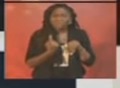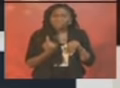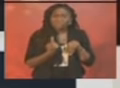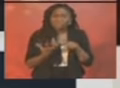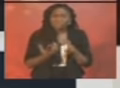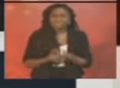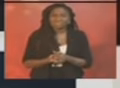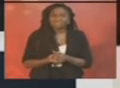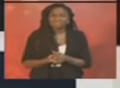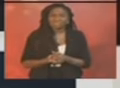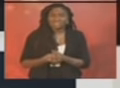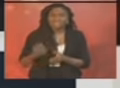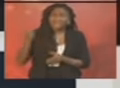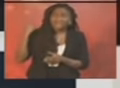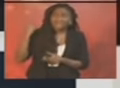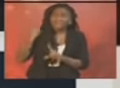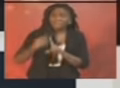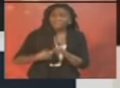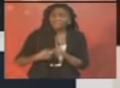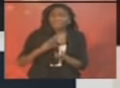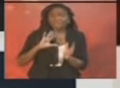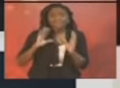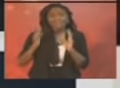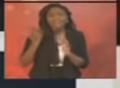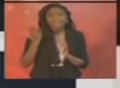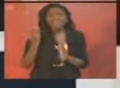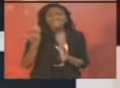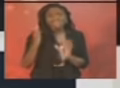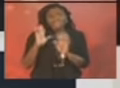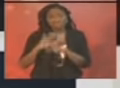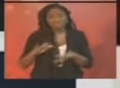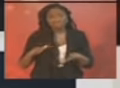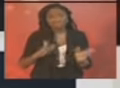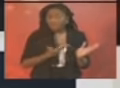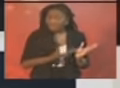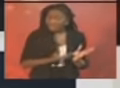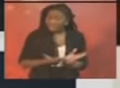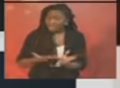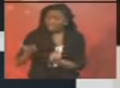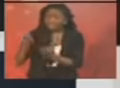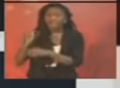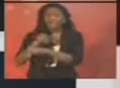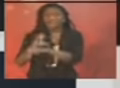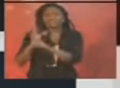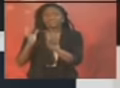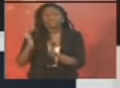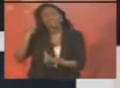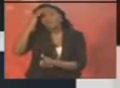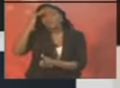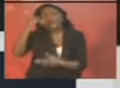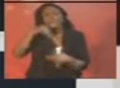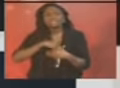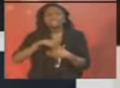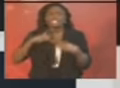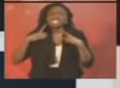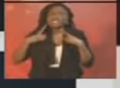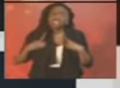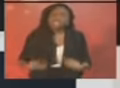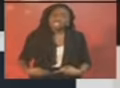like 15 children who have had to refer for depression, just for not